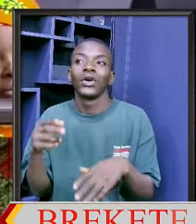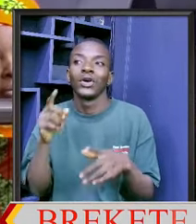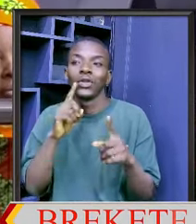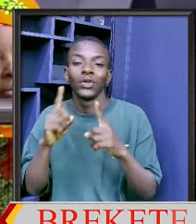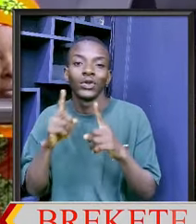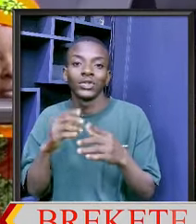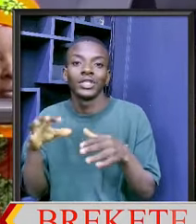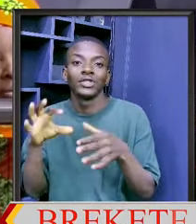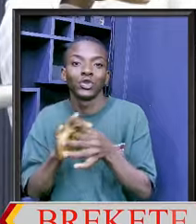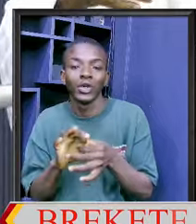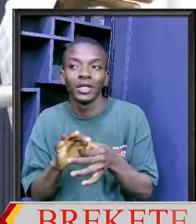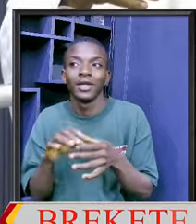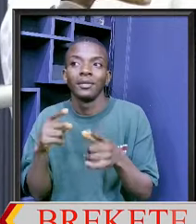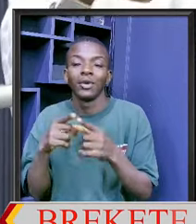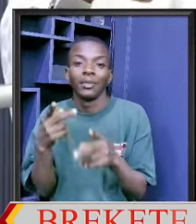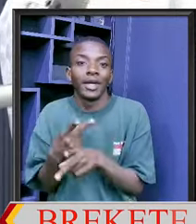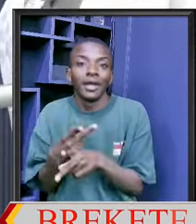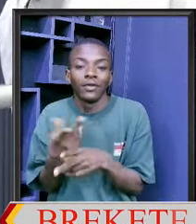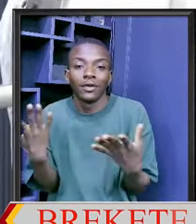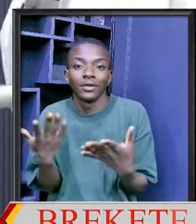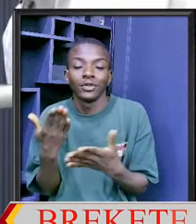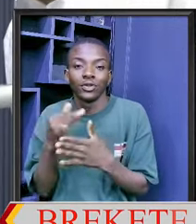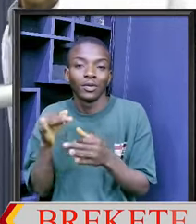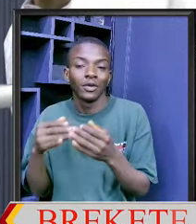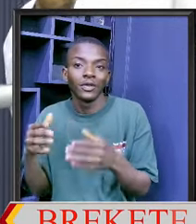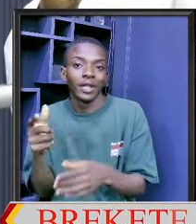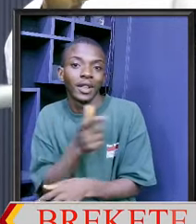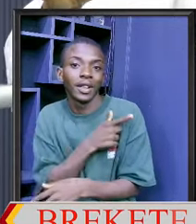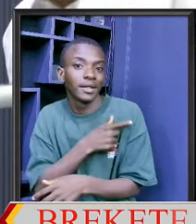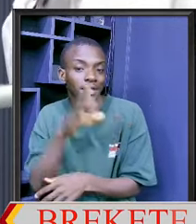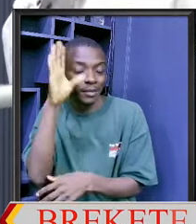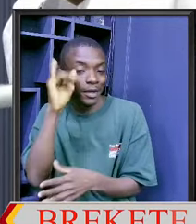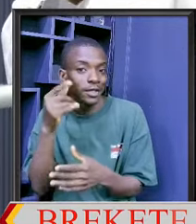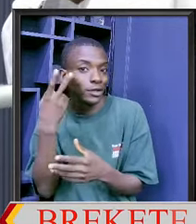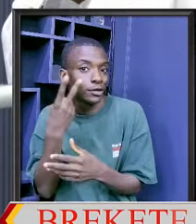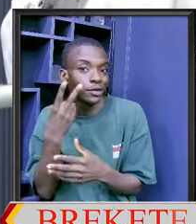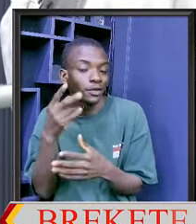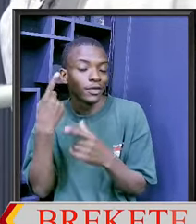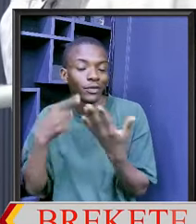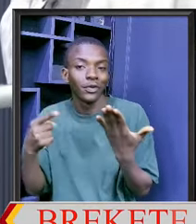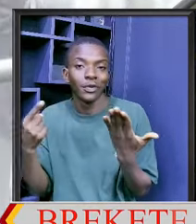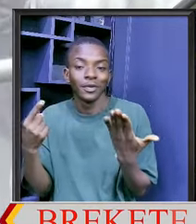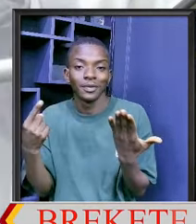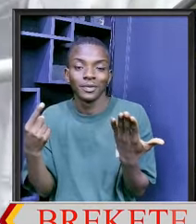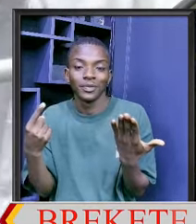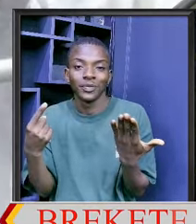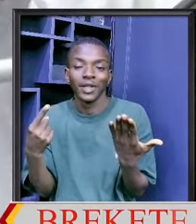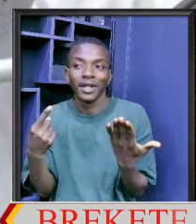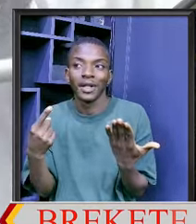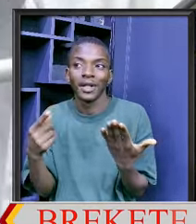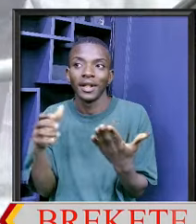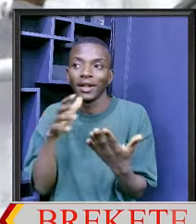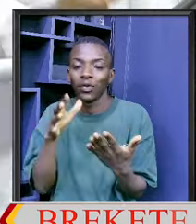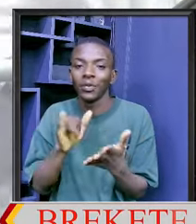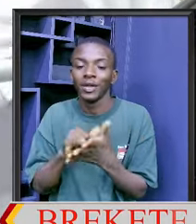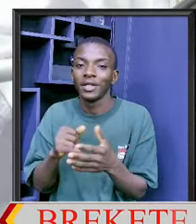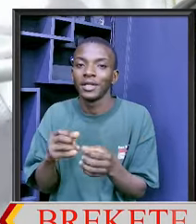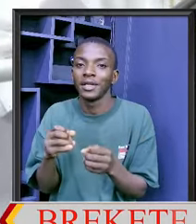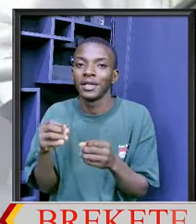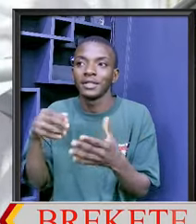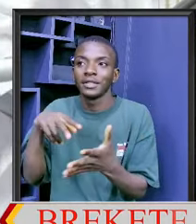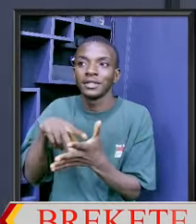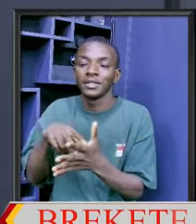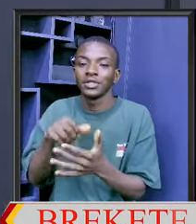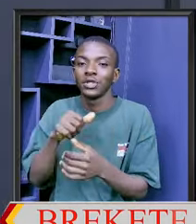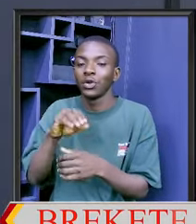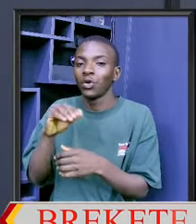toast and join. But be careful. Some of these lazy men, they look for ladies way don't they